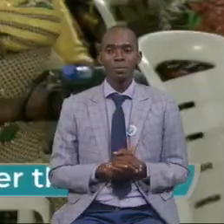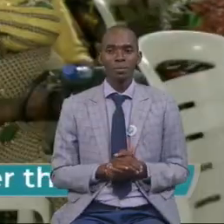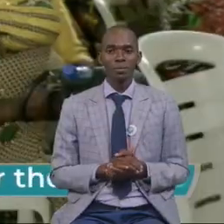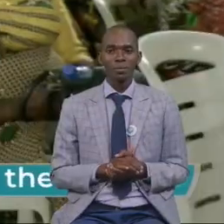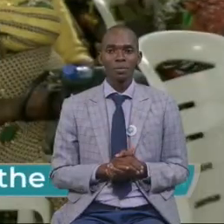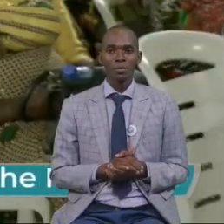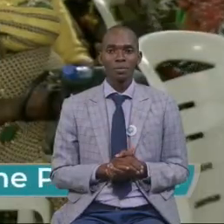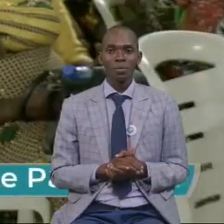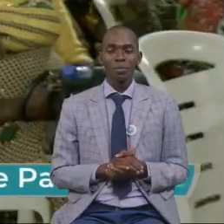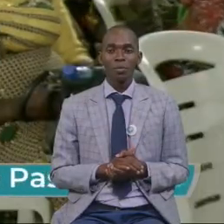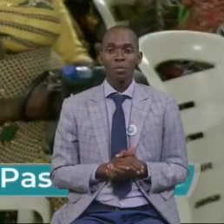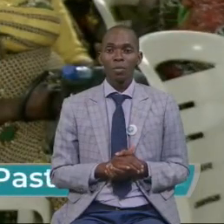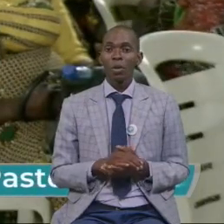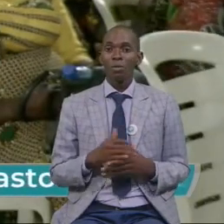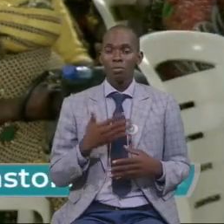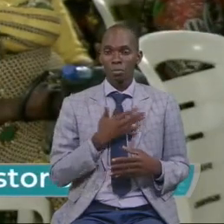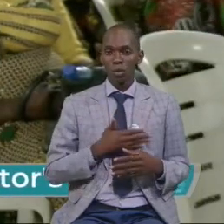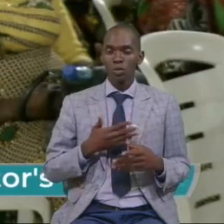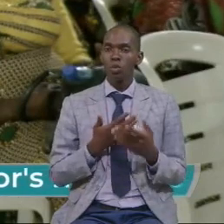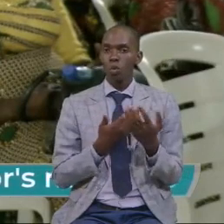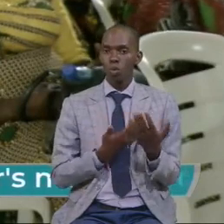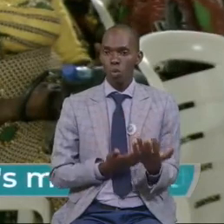Make sure you wait.